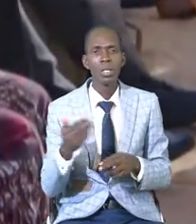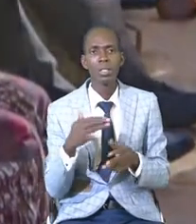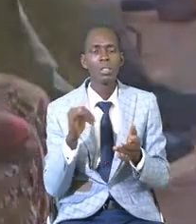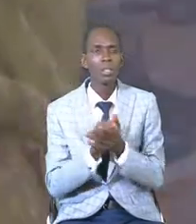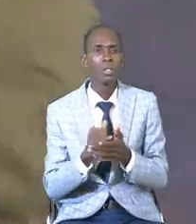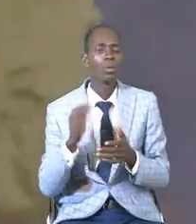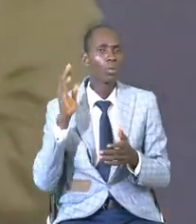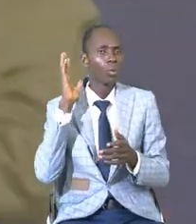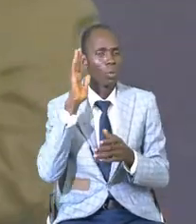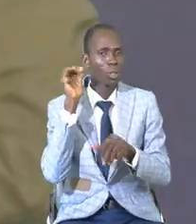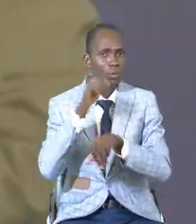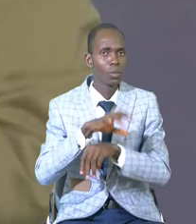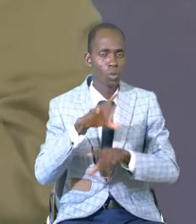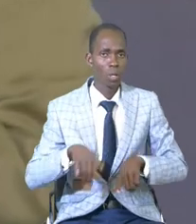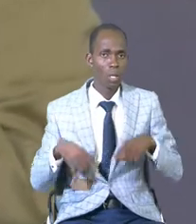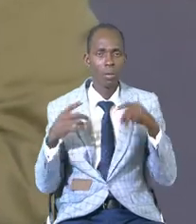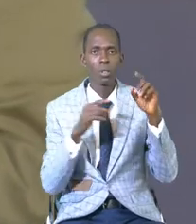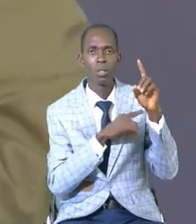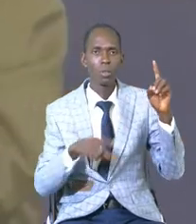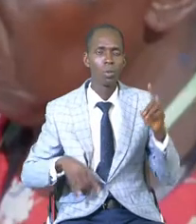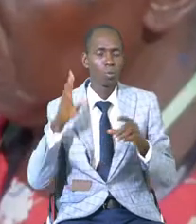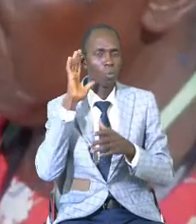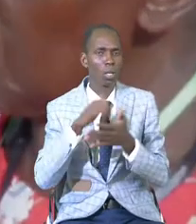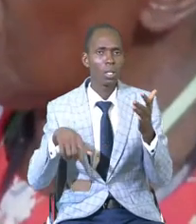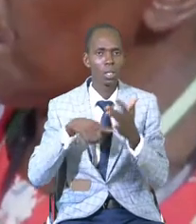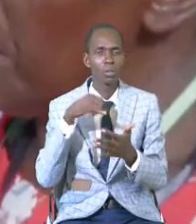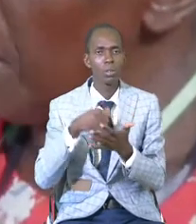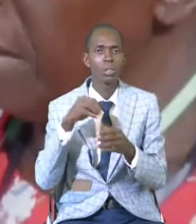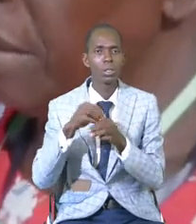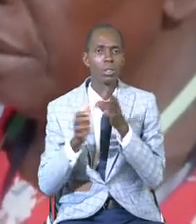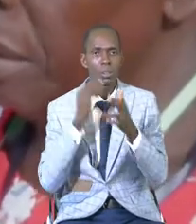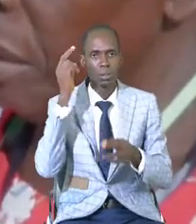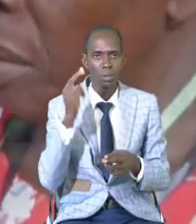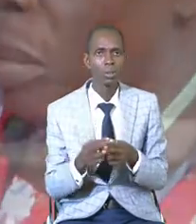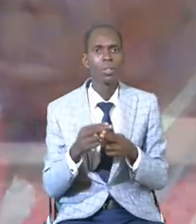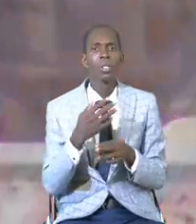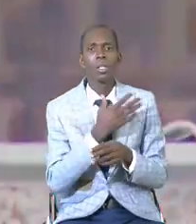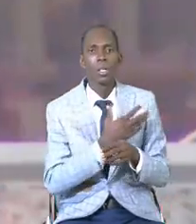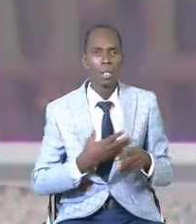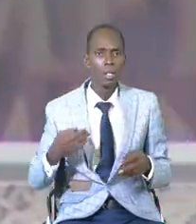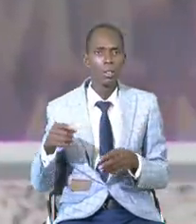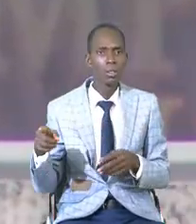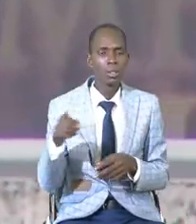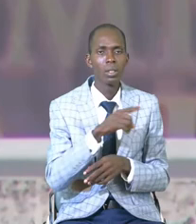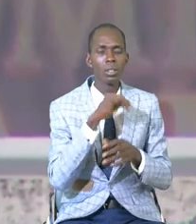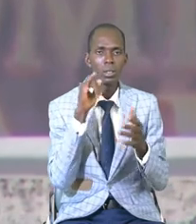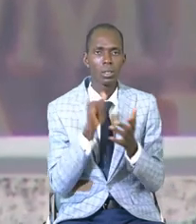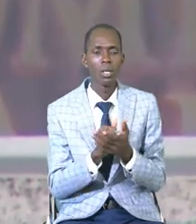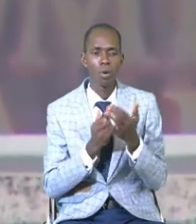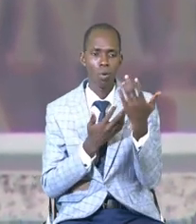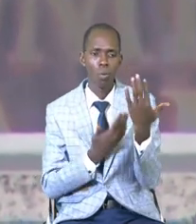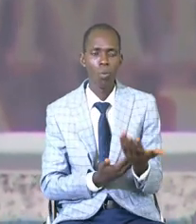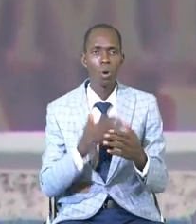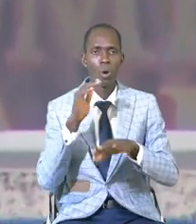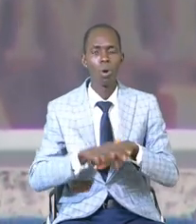your life, the Lord will cancel in Jesus' name. And they that wait upon the